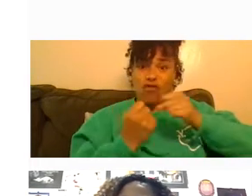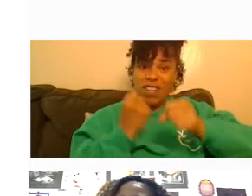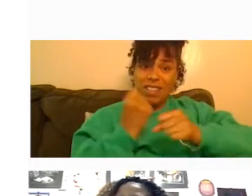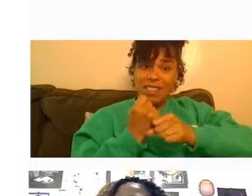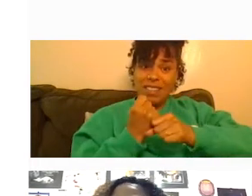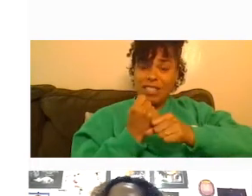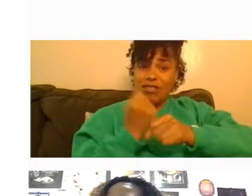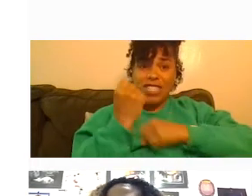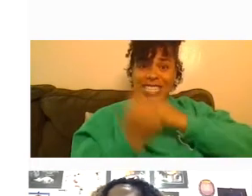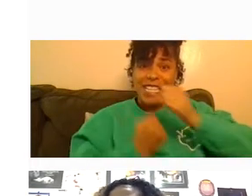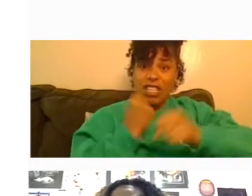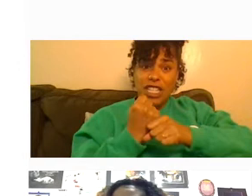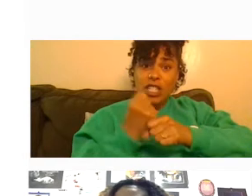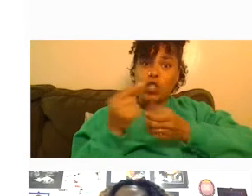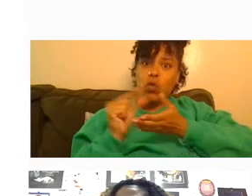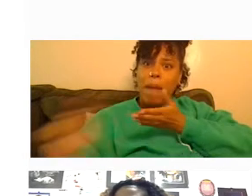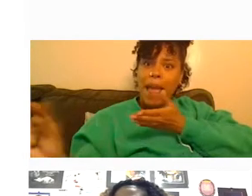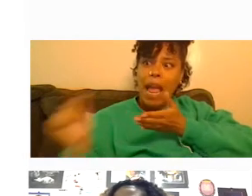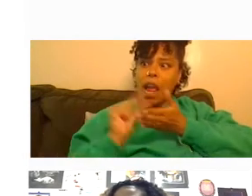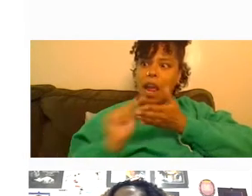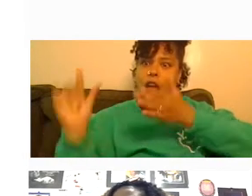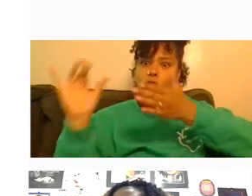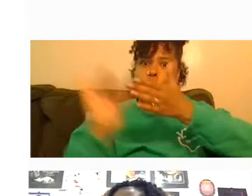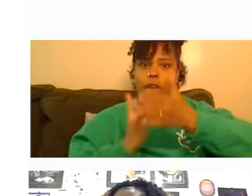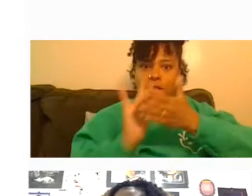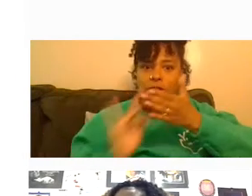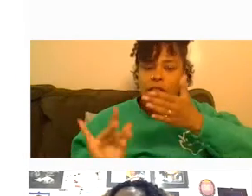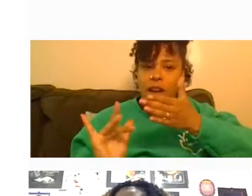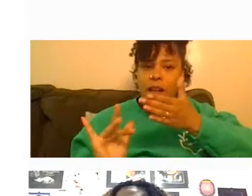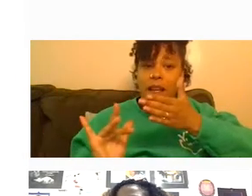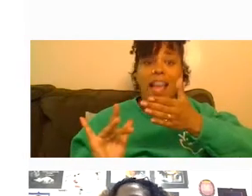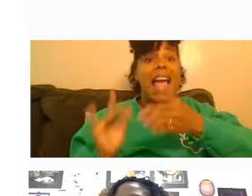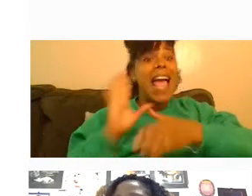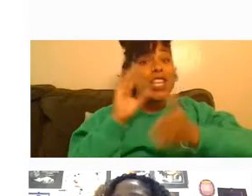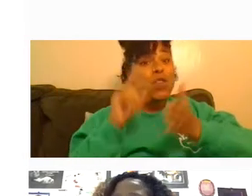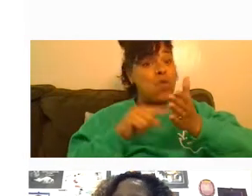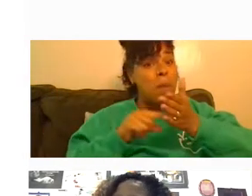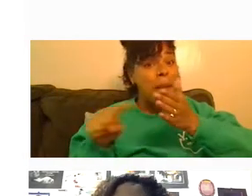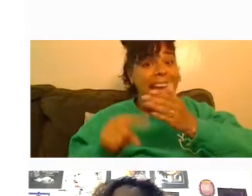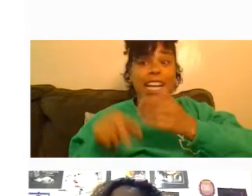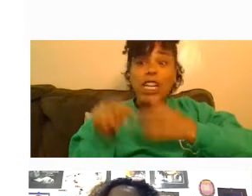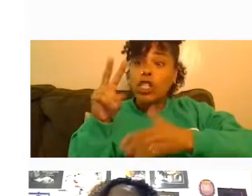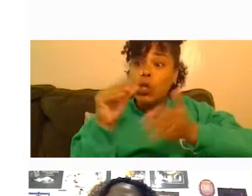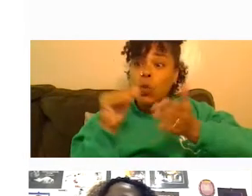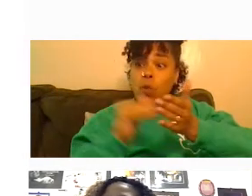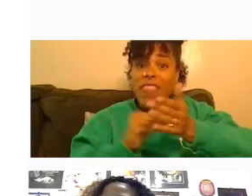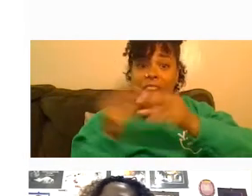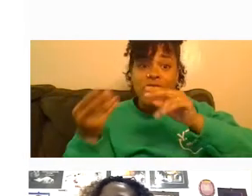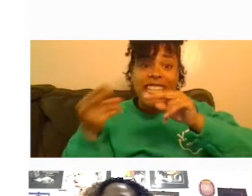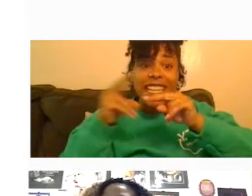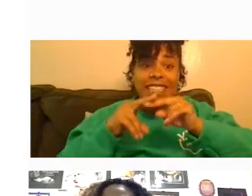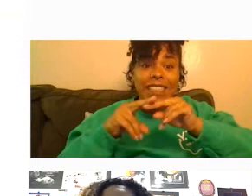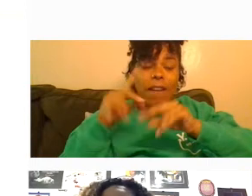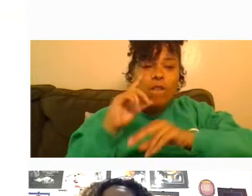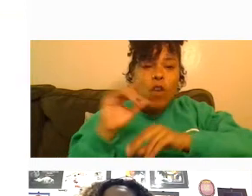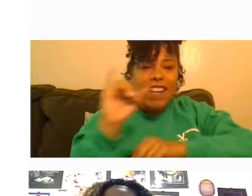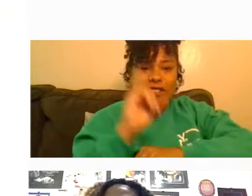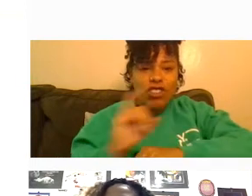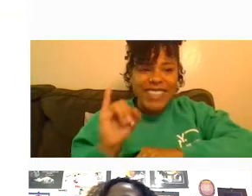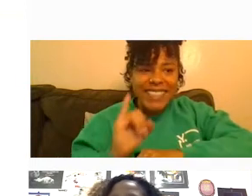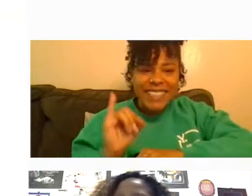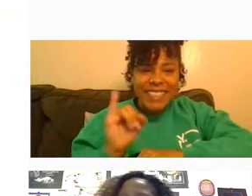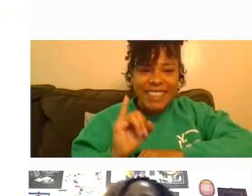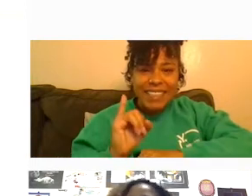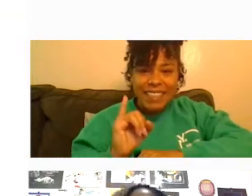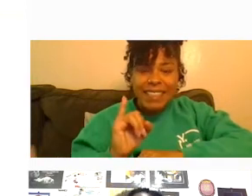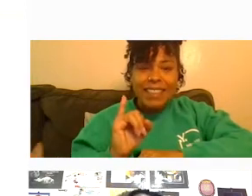paying $2,000 in interest extra, because your debt doubles and compounds quicker. So